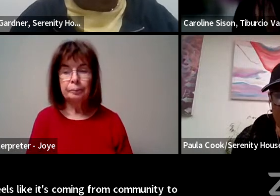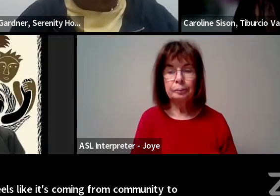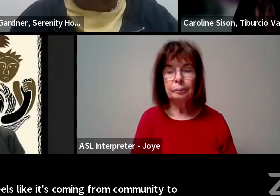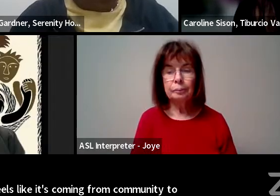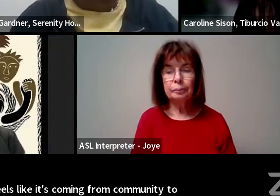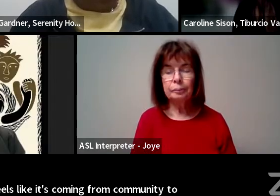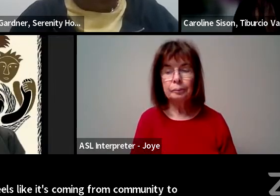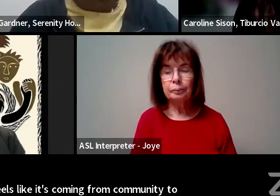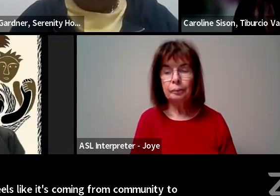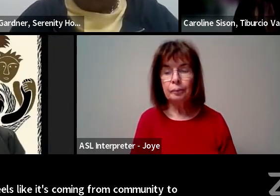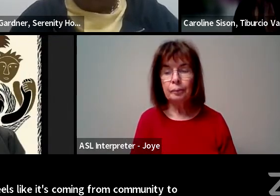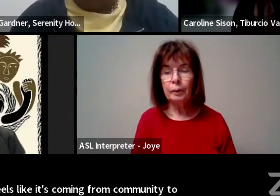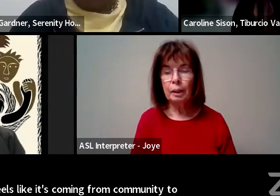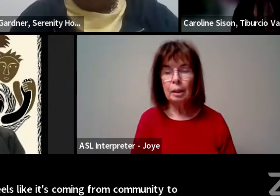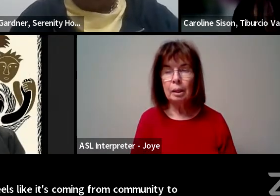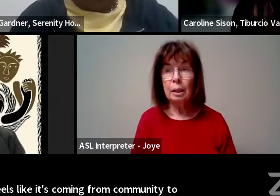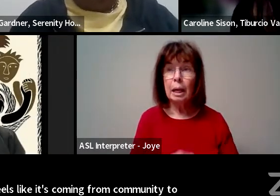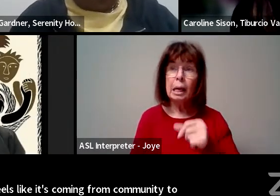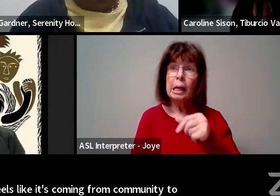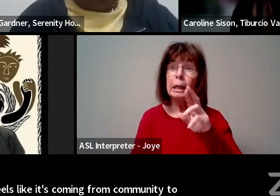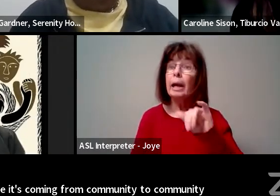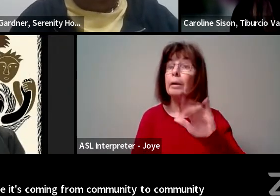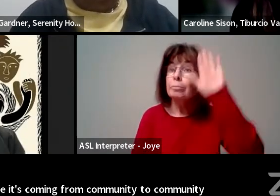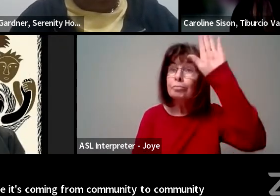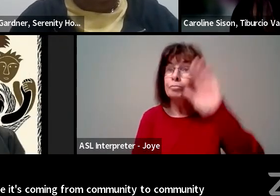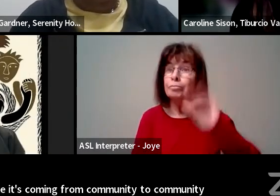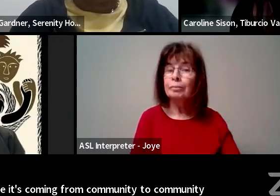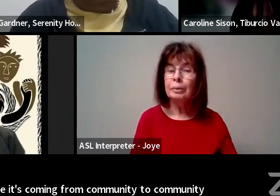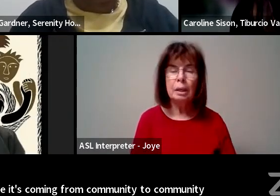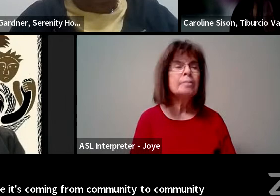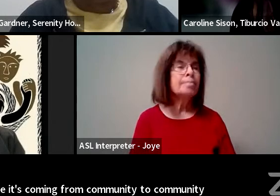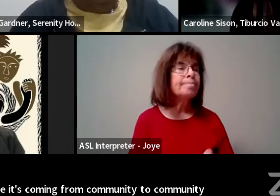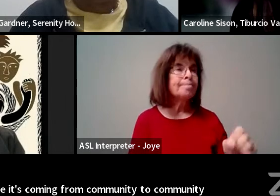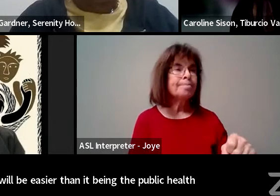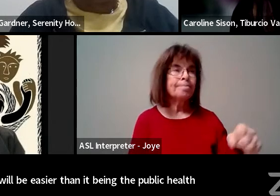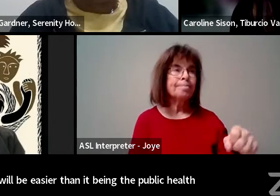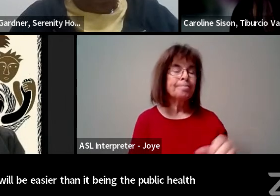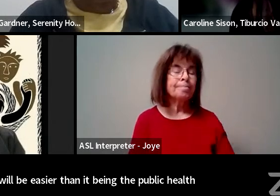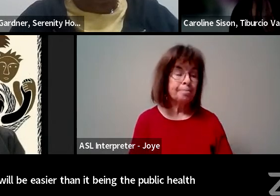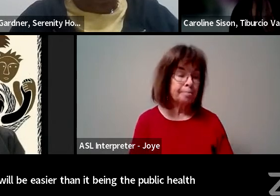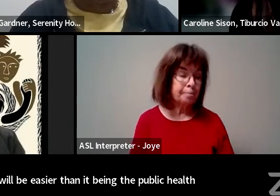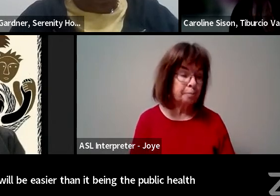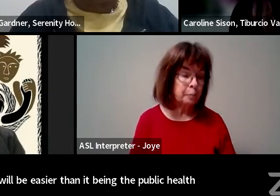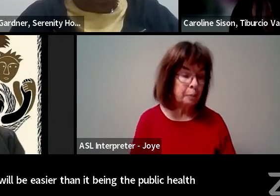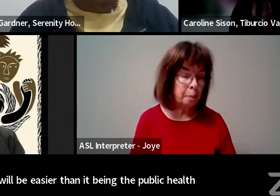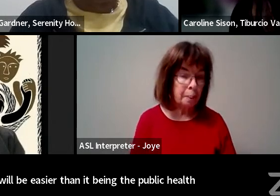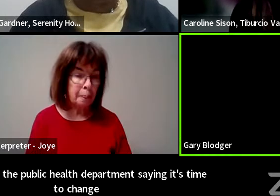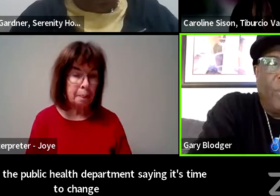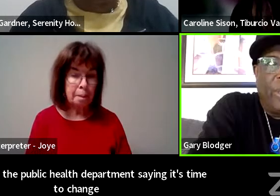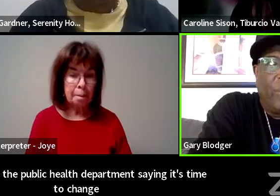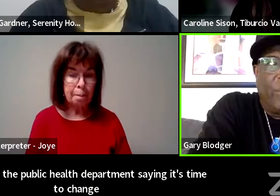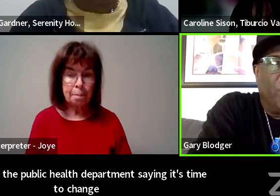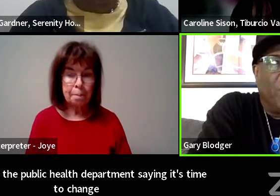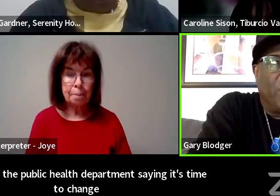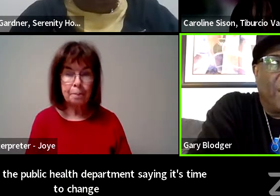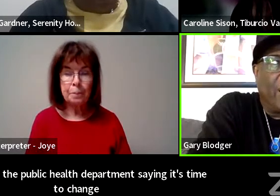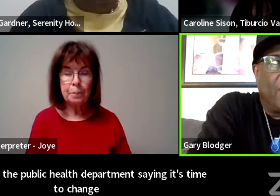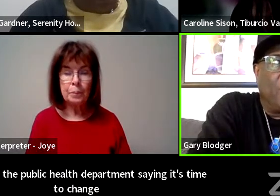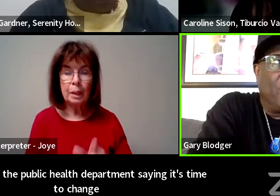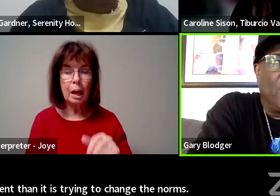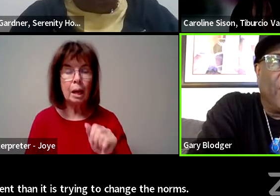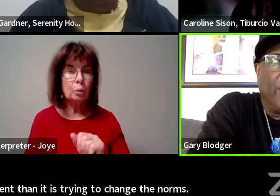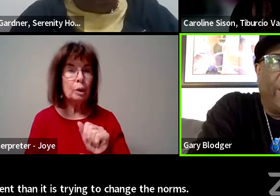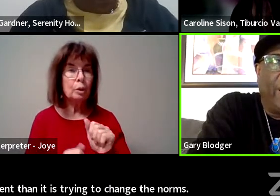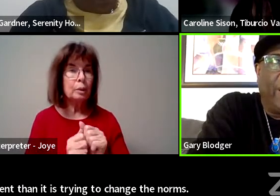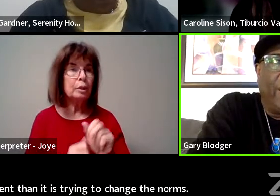Thanks. Gary, I see your hand. Thank you. Yeah. So outreaching with the Umoja, I think,